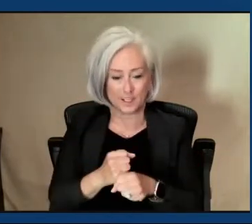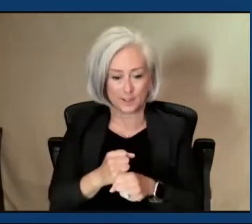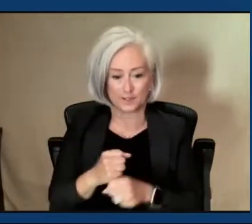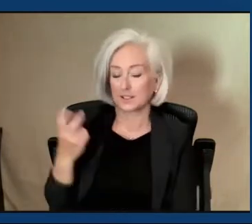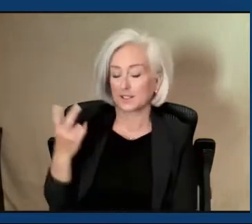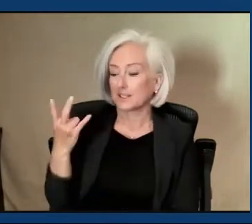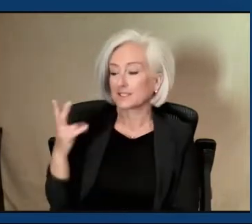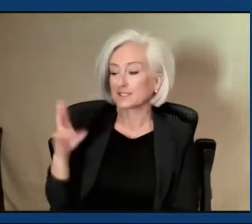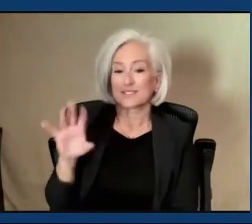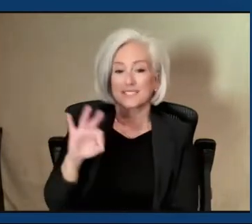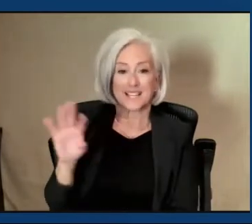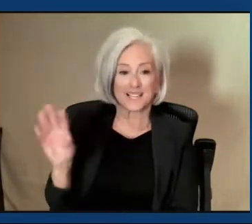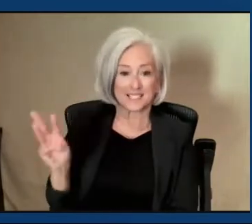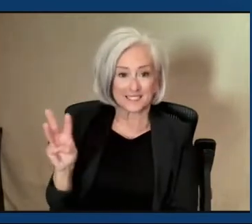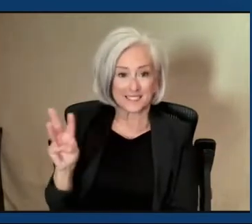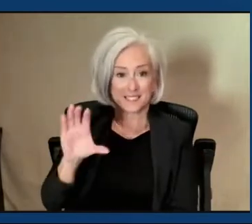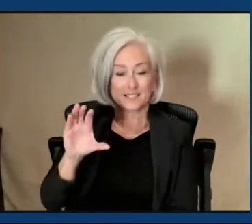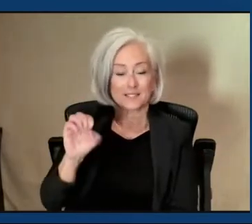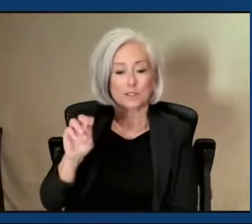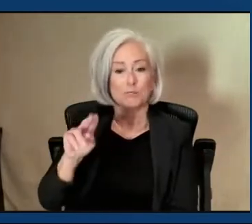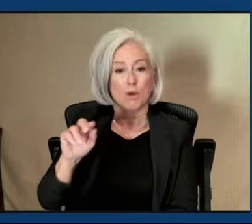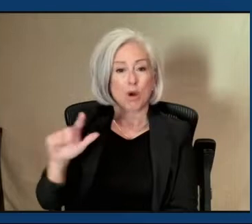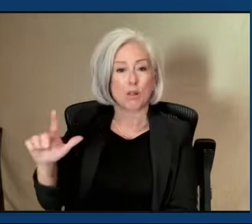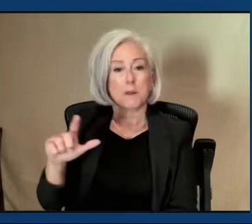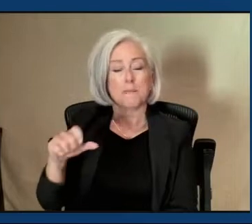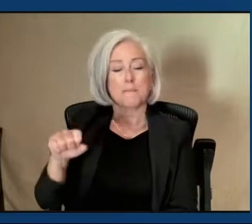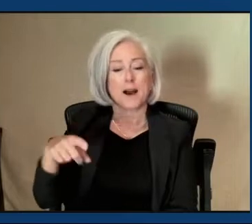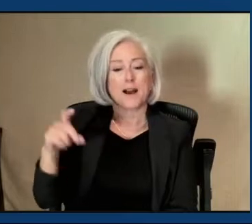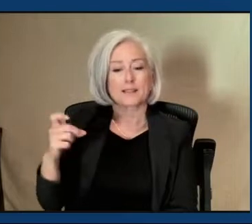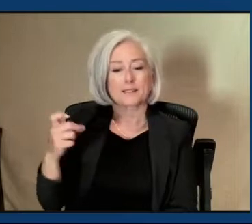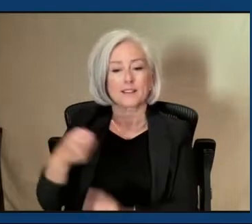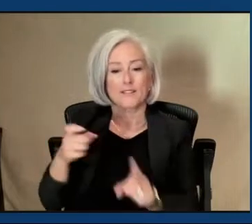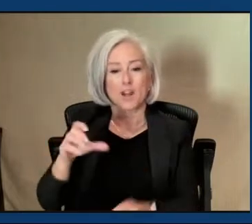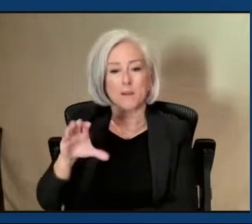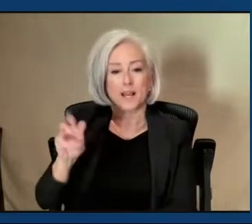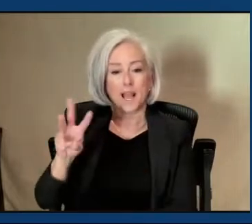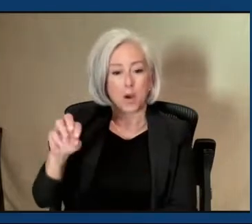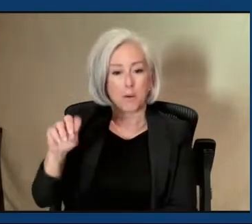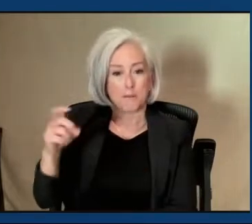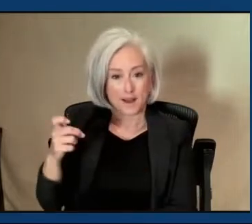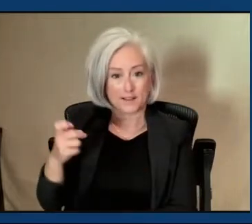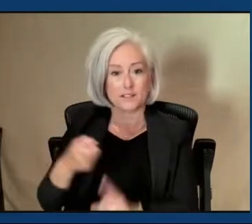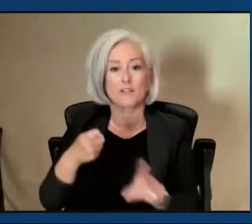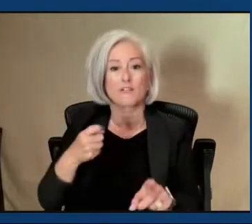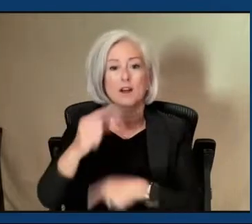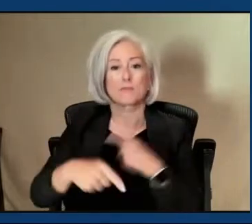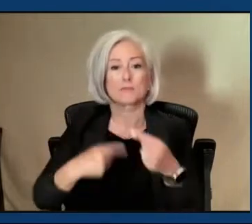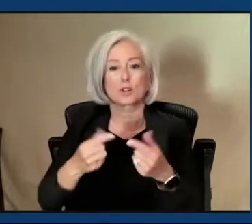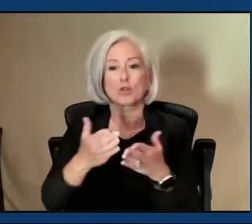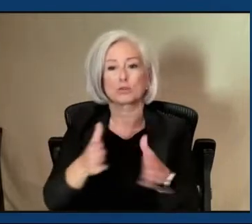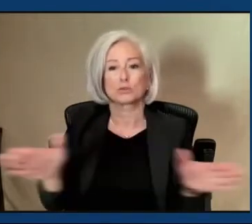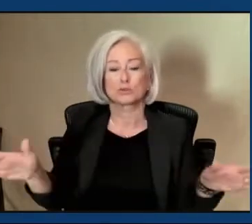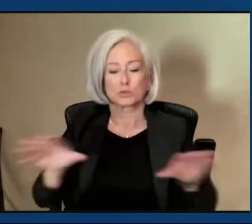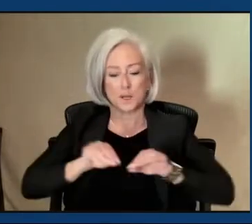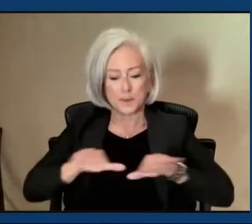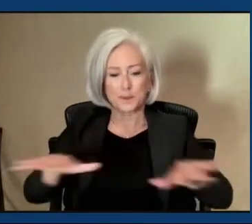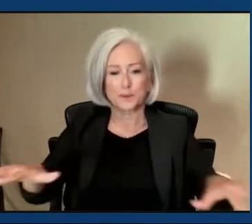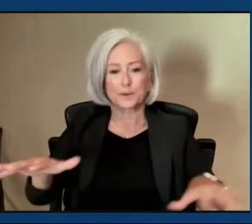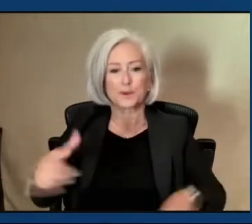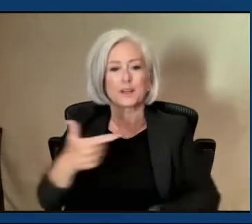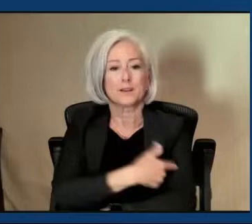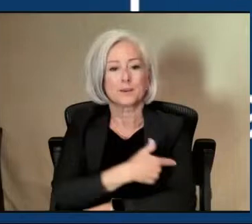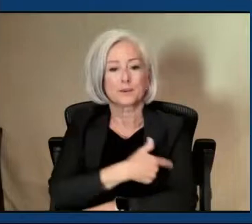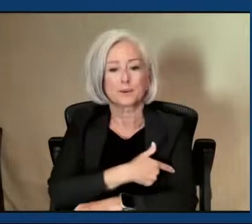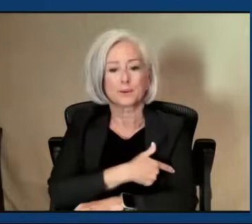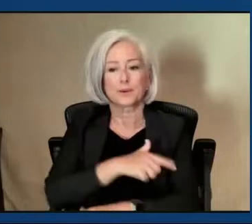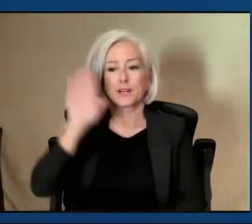from cowpox. The vaccine, through an unprecedented global immunization campaign, wiped out naturally occurring smallpox